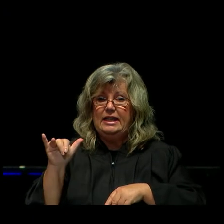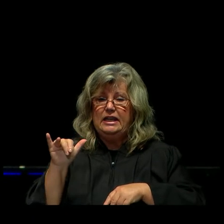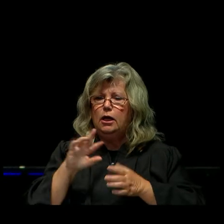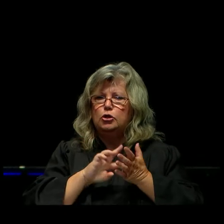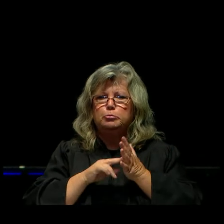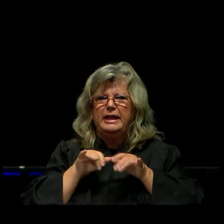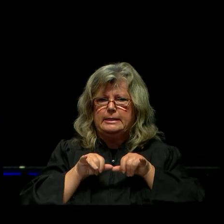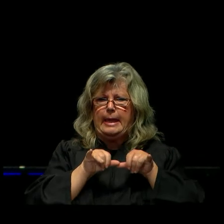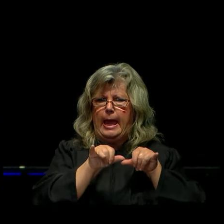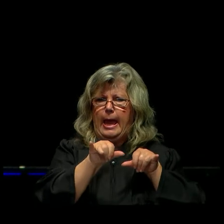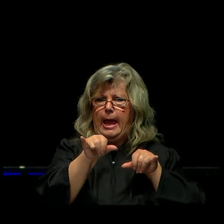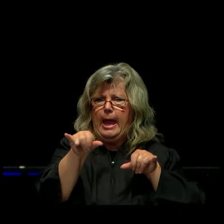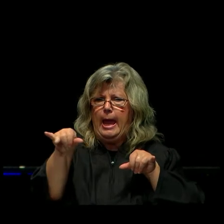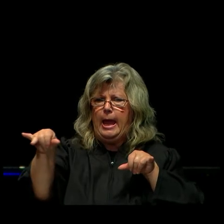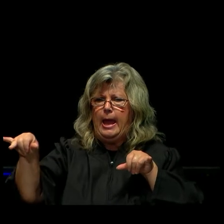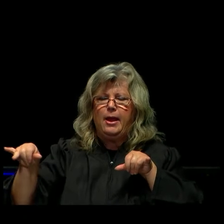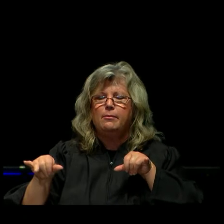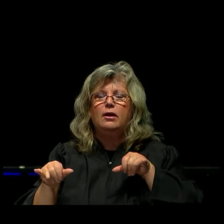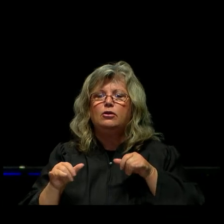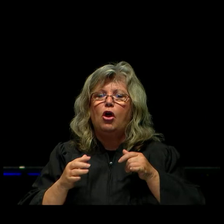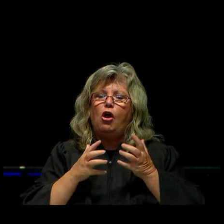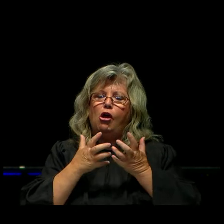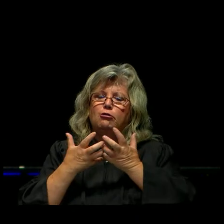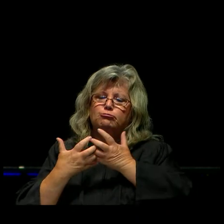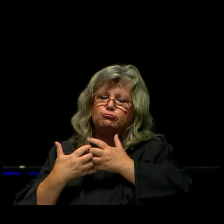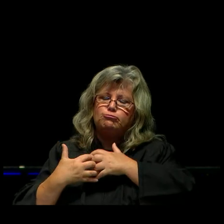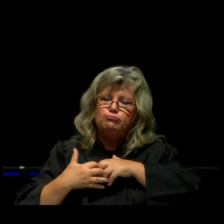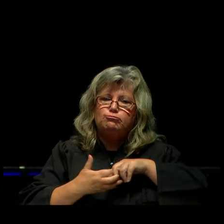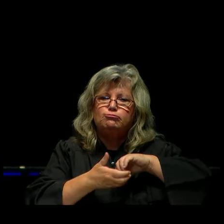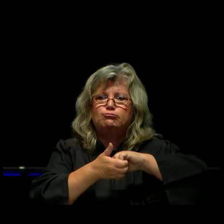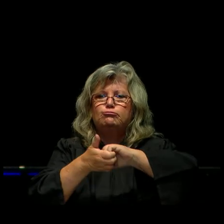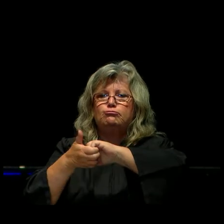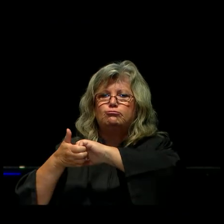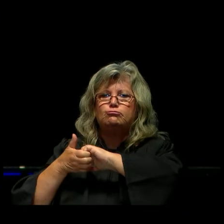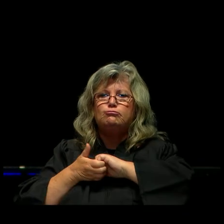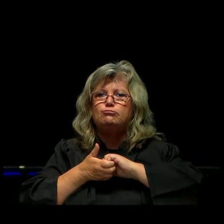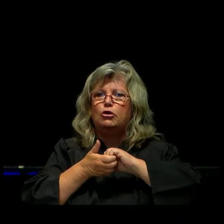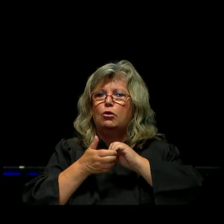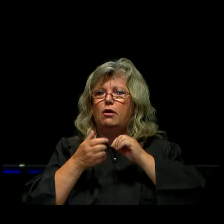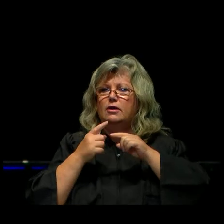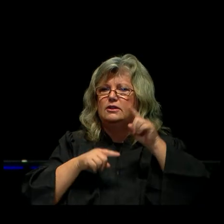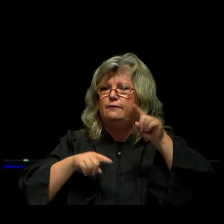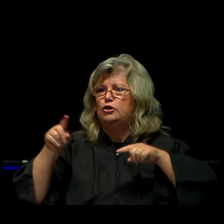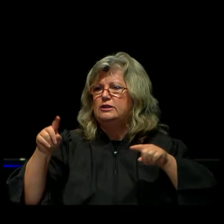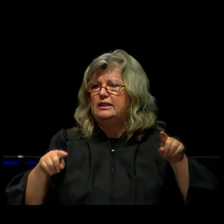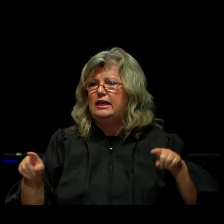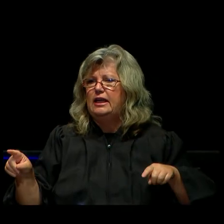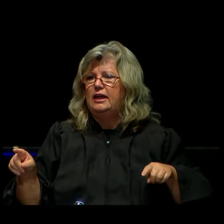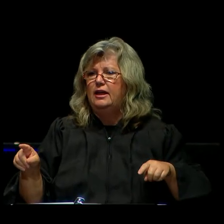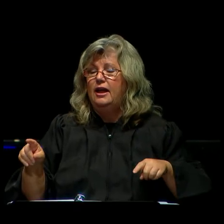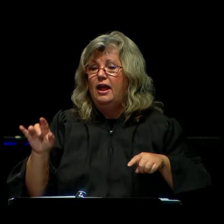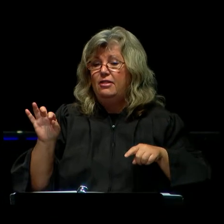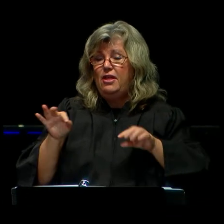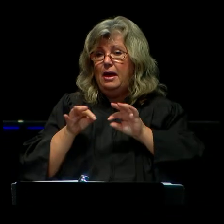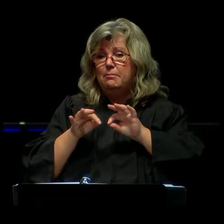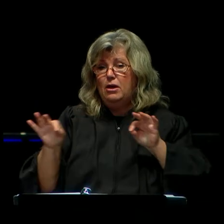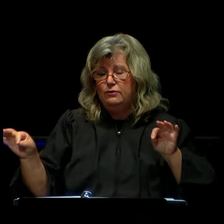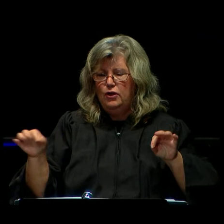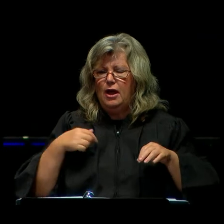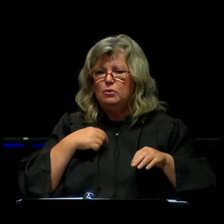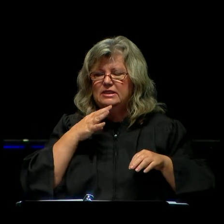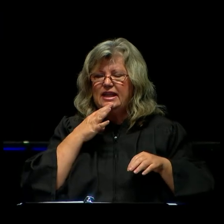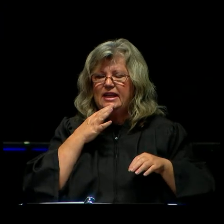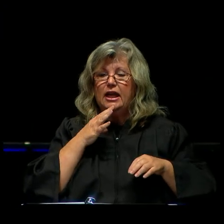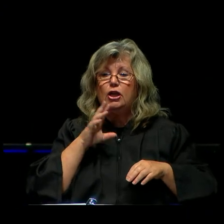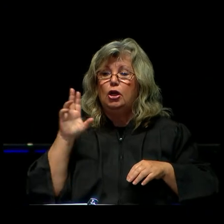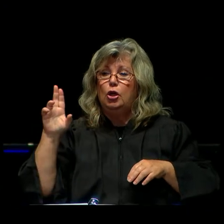uniformity, but a harmonious association of diversity. That's a mouthful, so I'll say it again.